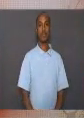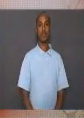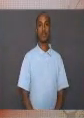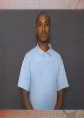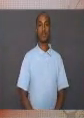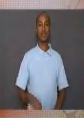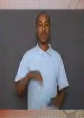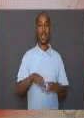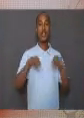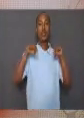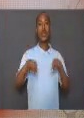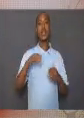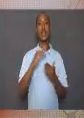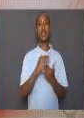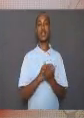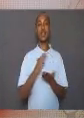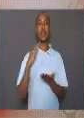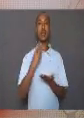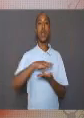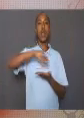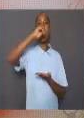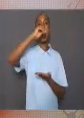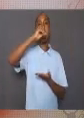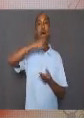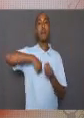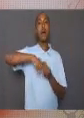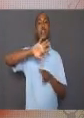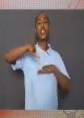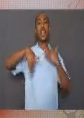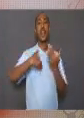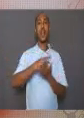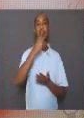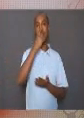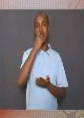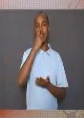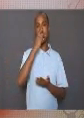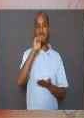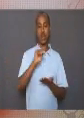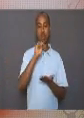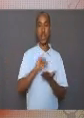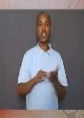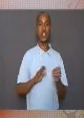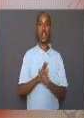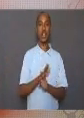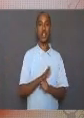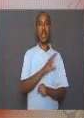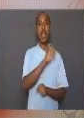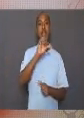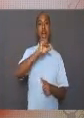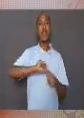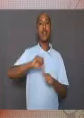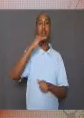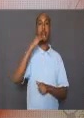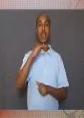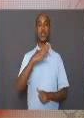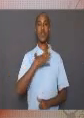In today's lesson, we learned about general trends in the nuclear charge and atomic radius